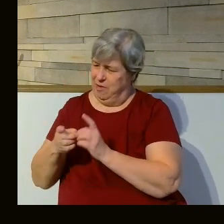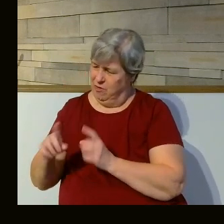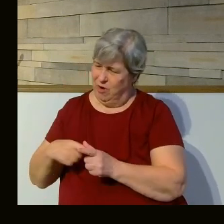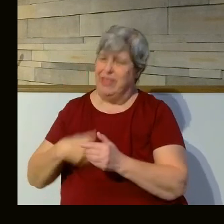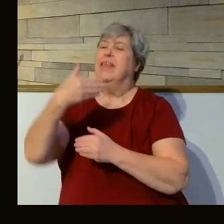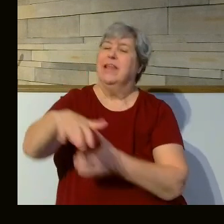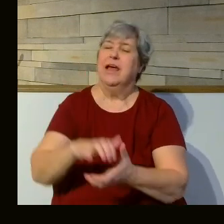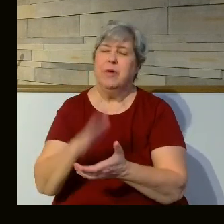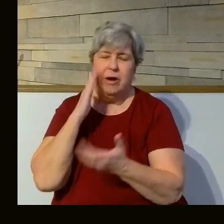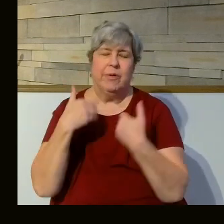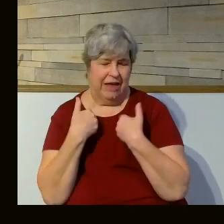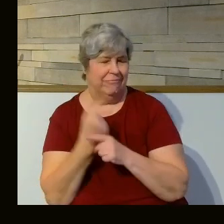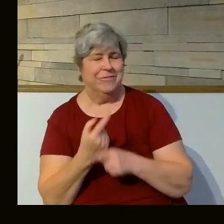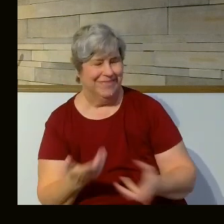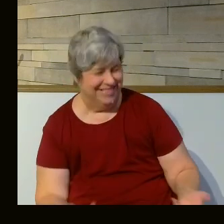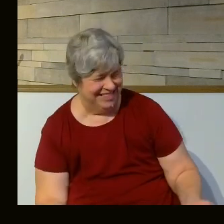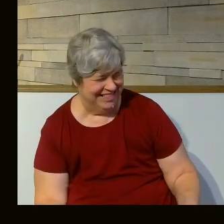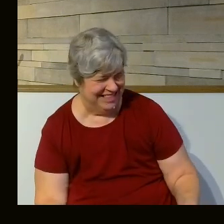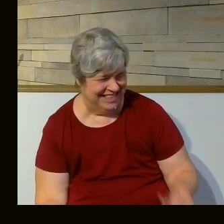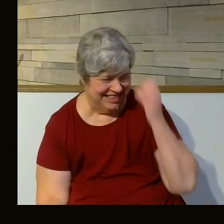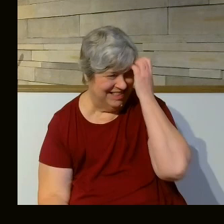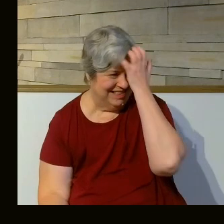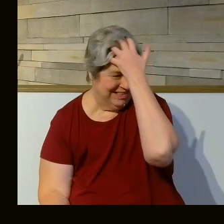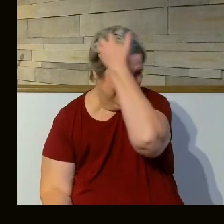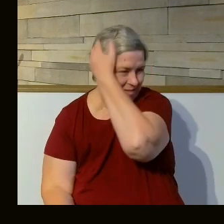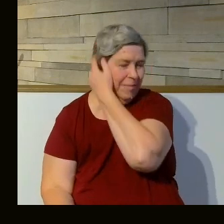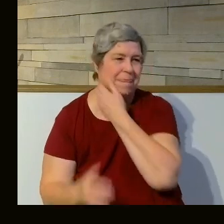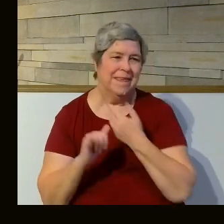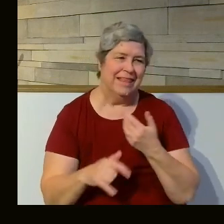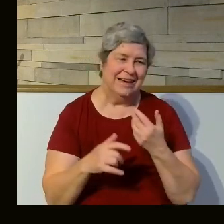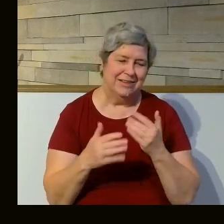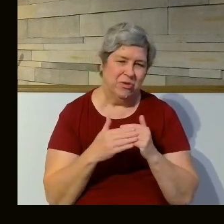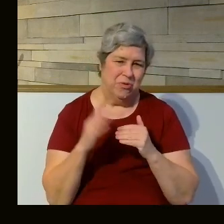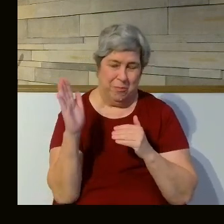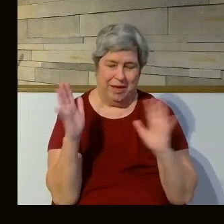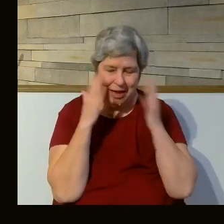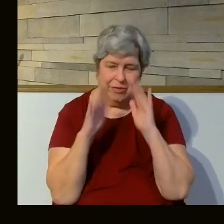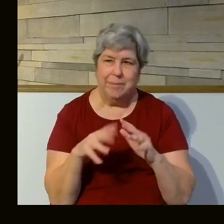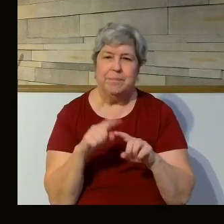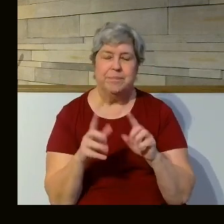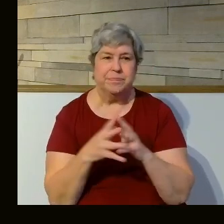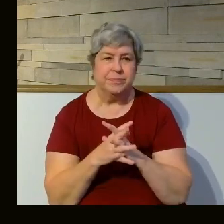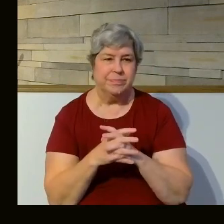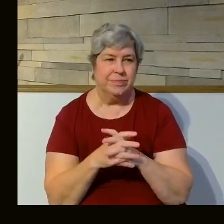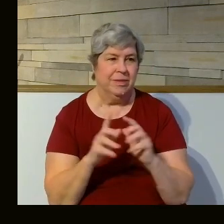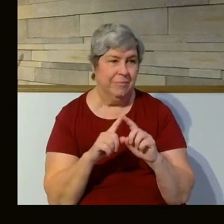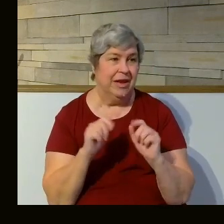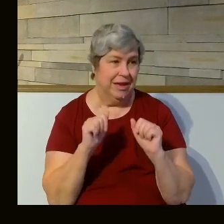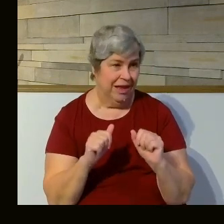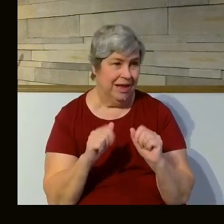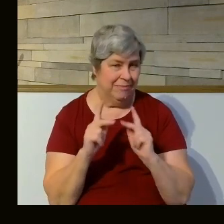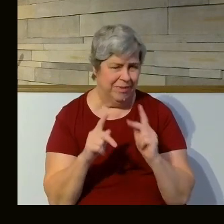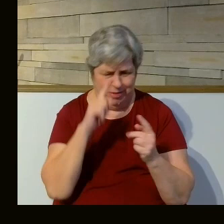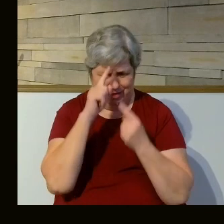next marriage, I'll have it straightened out in my life, you know. That's a bit extreme, I understand. But it can get to that